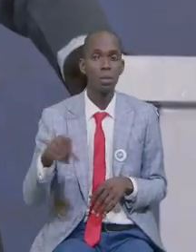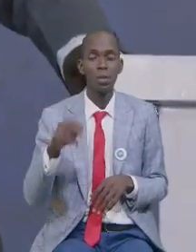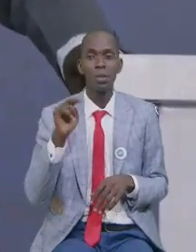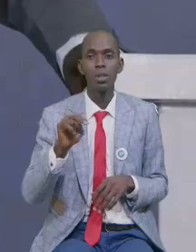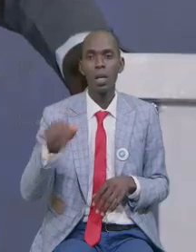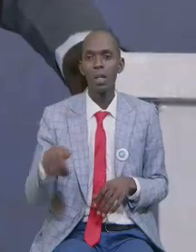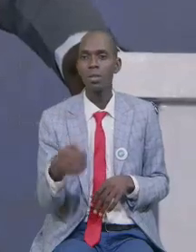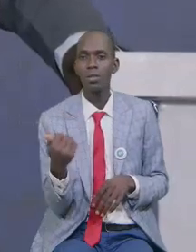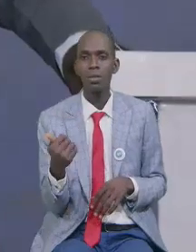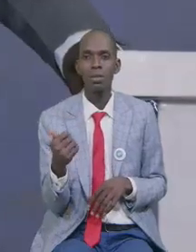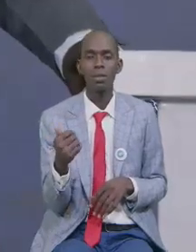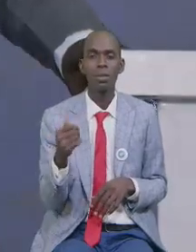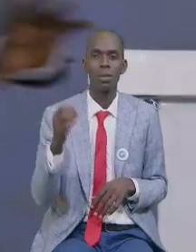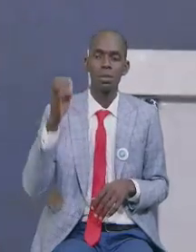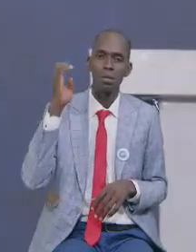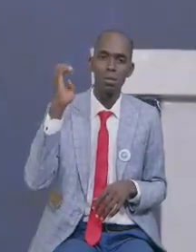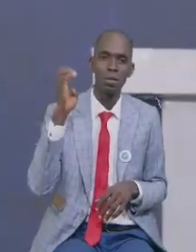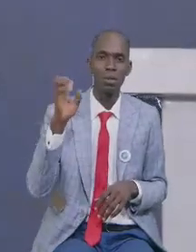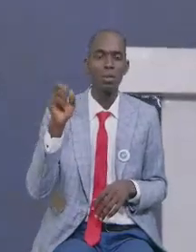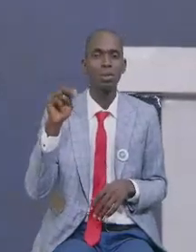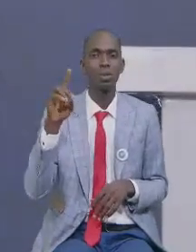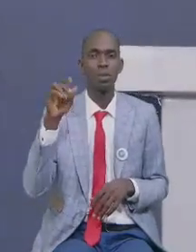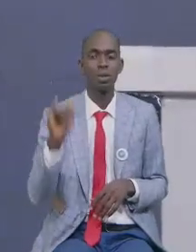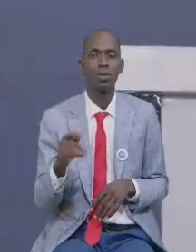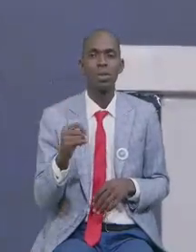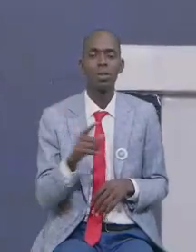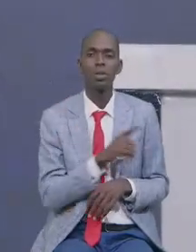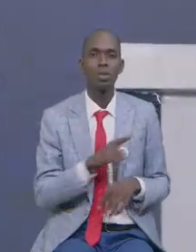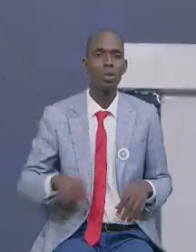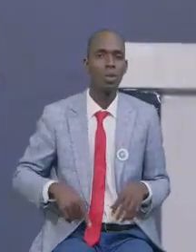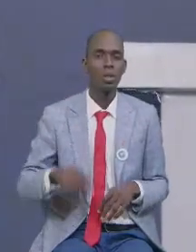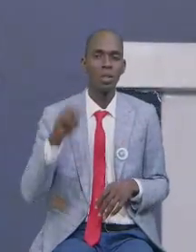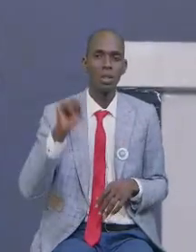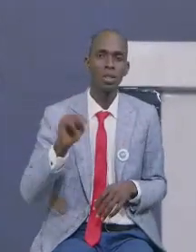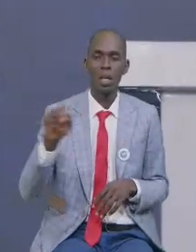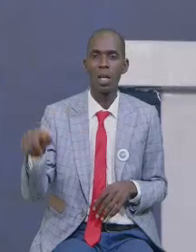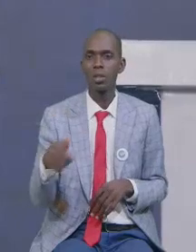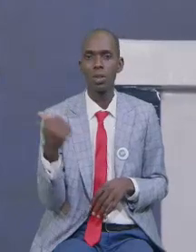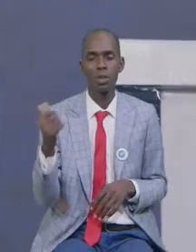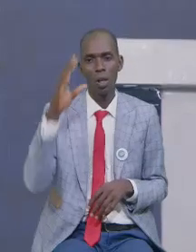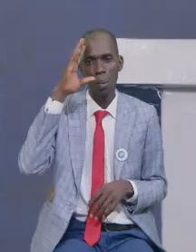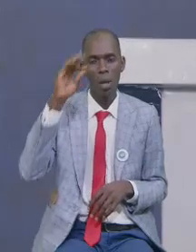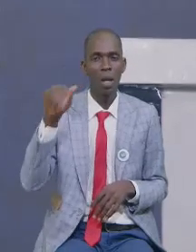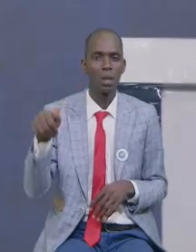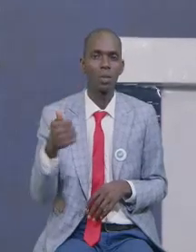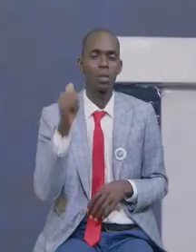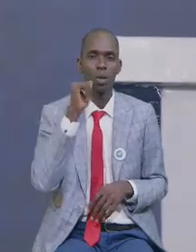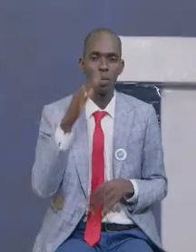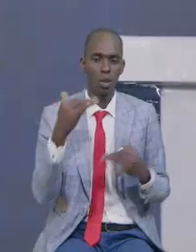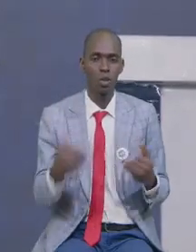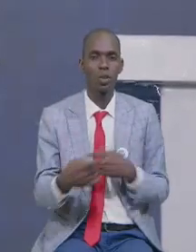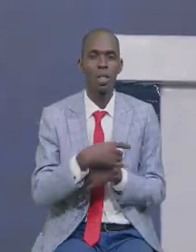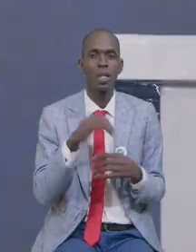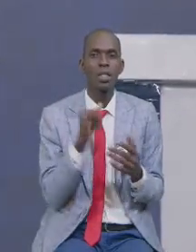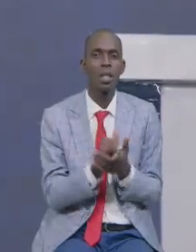another Evangelist Sunday. The Lord needs another man, another woman today that will